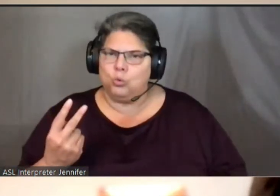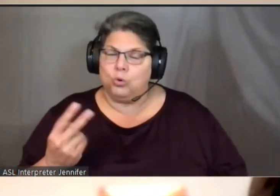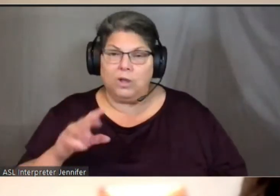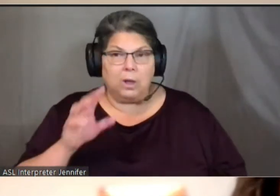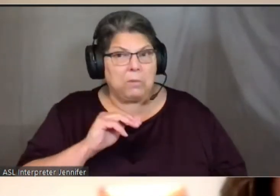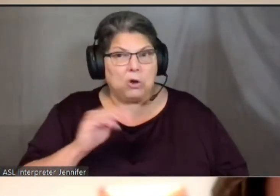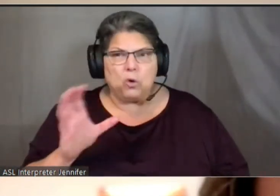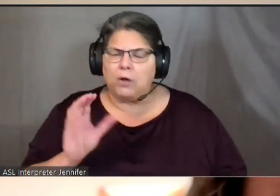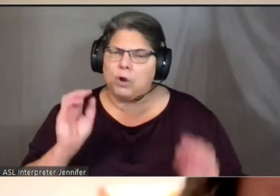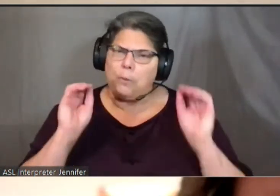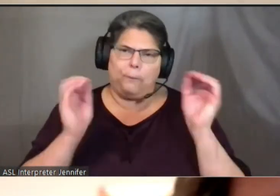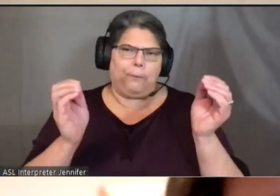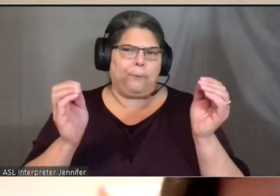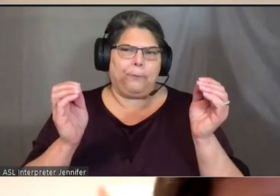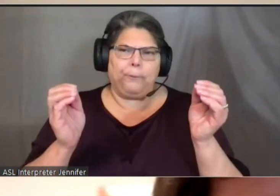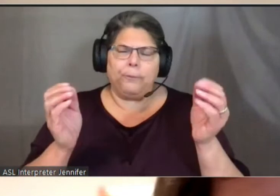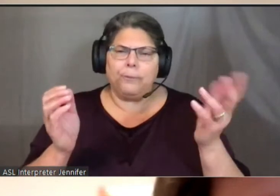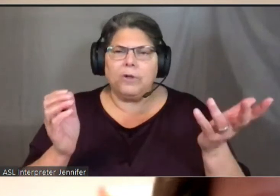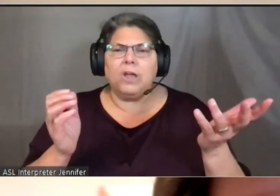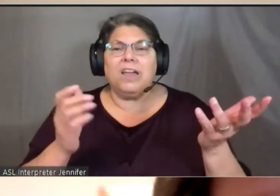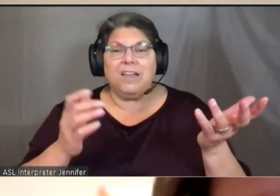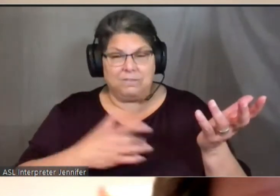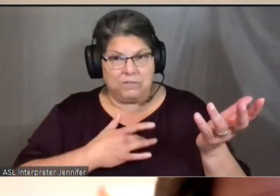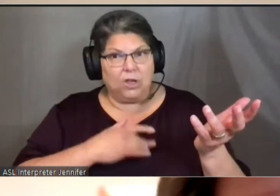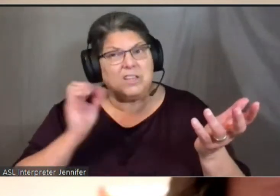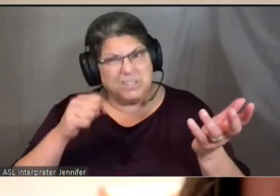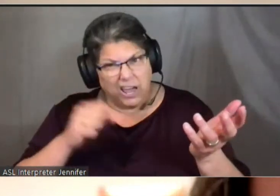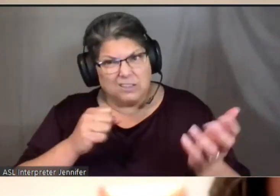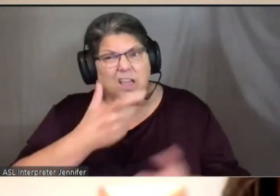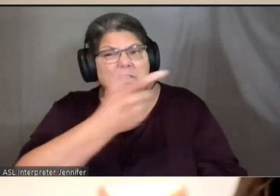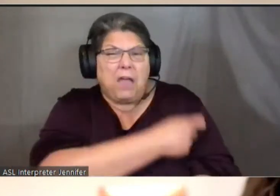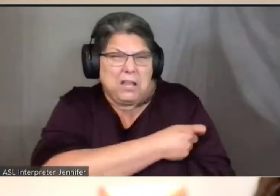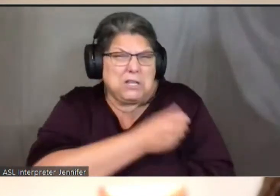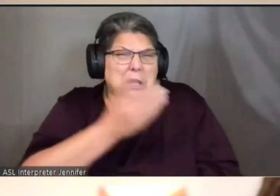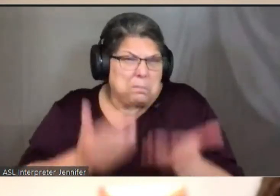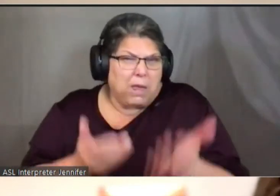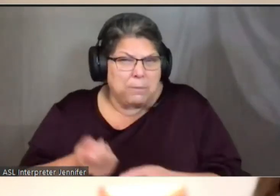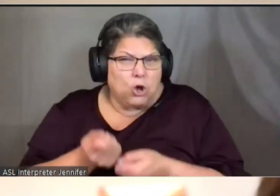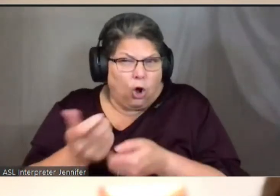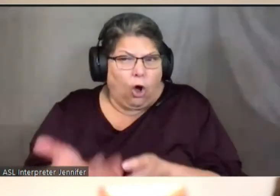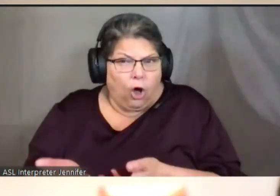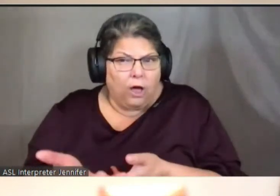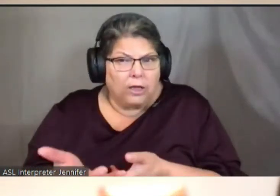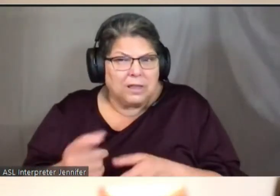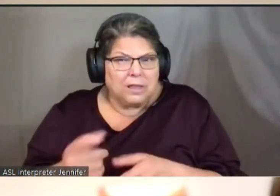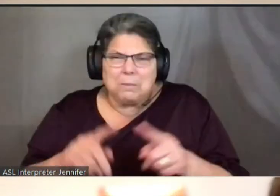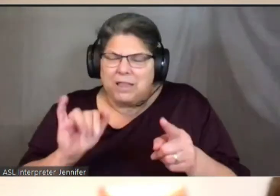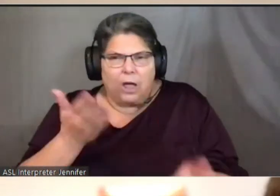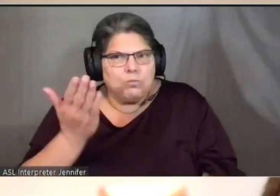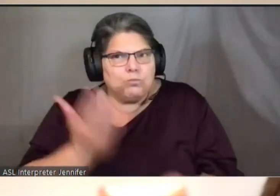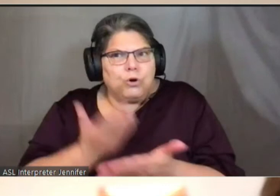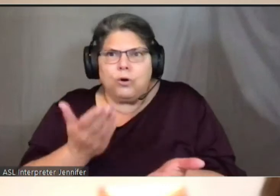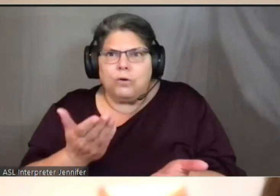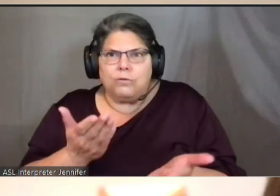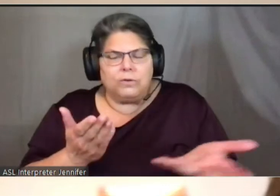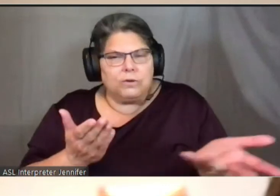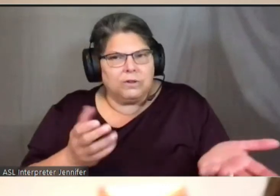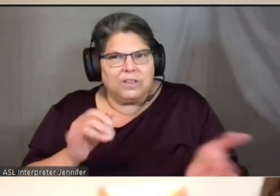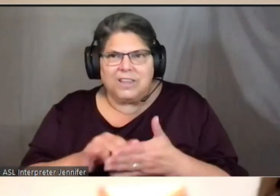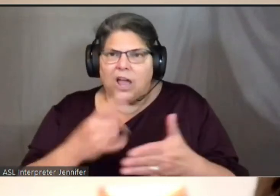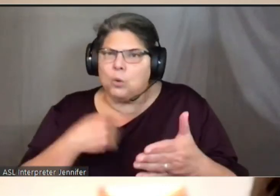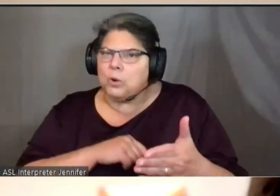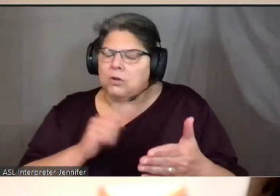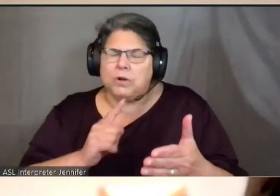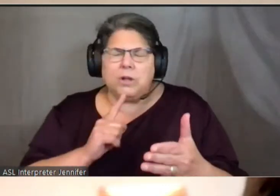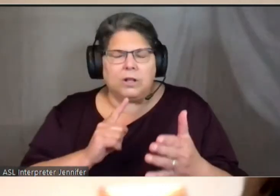been interpreted as a vaccine problem, it is actually a testament to the commitment to safety and